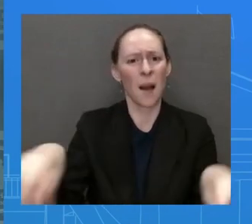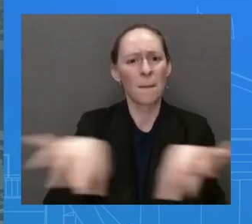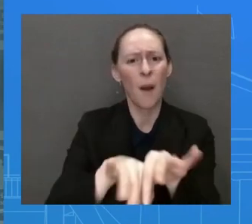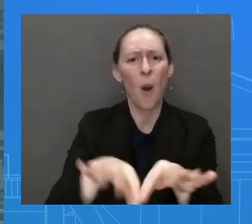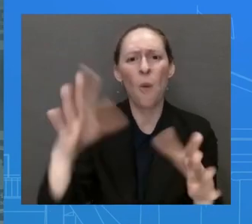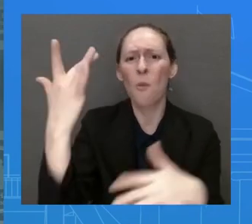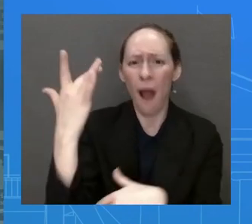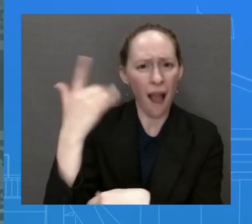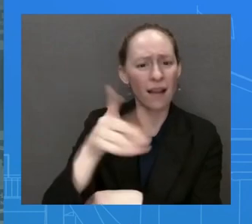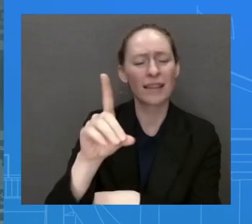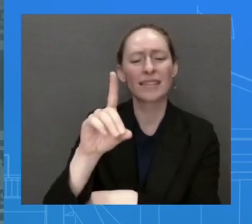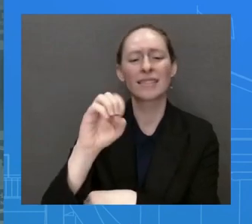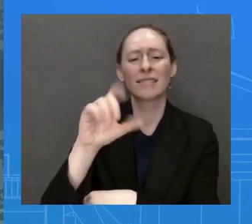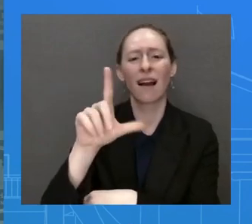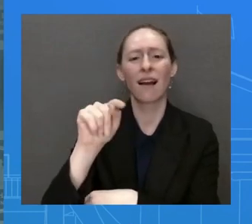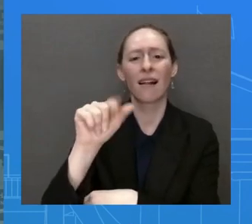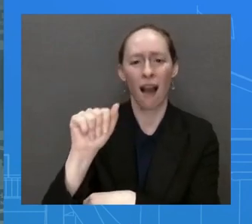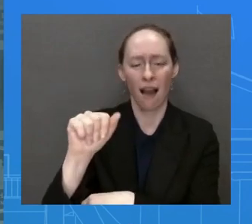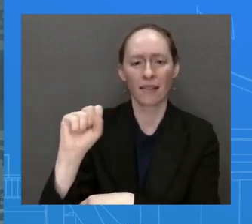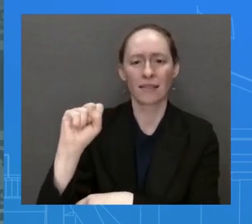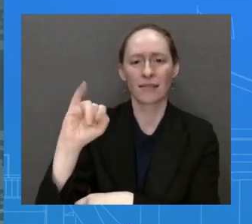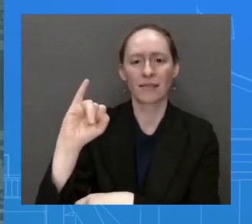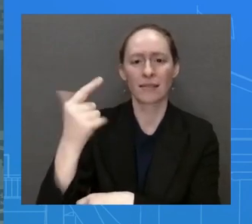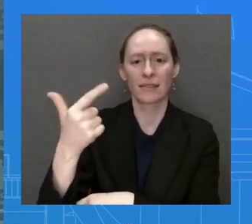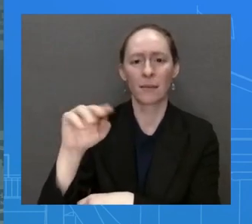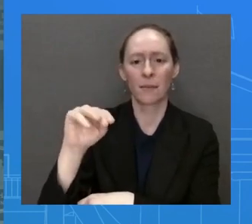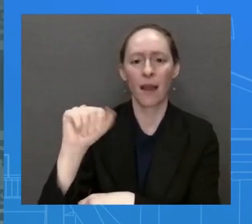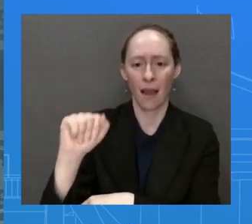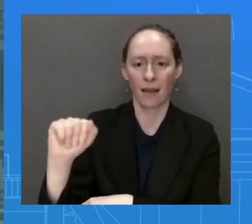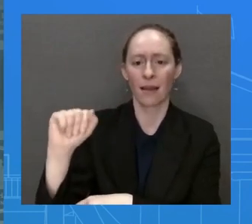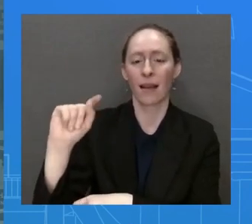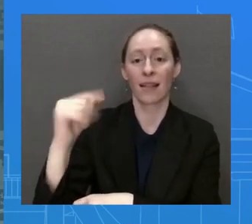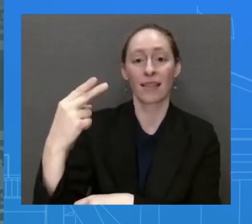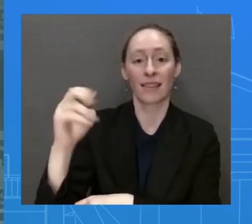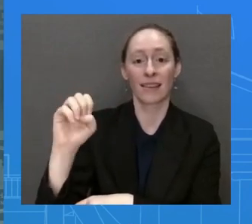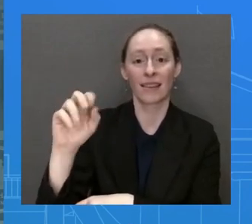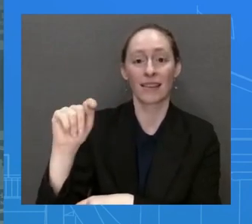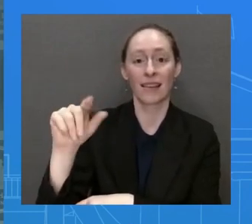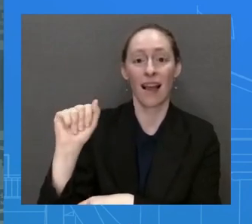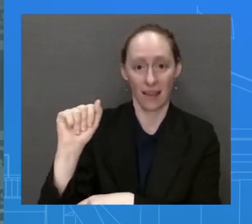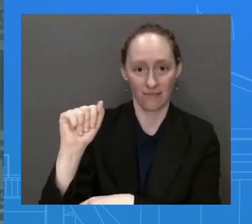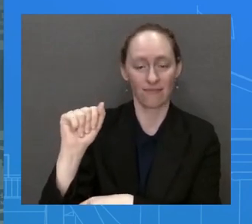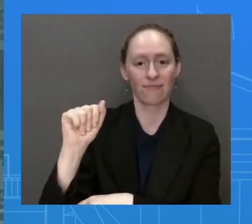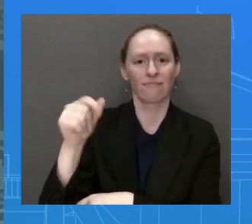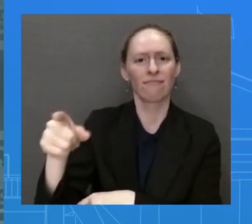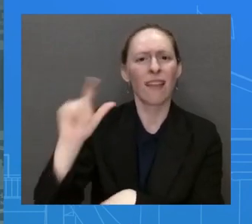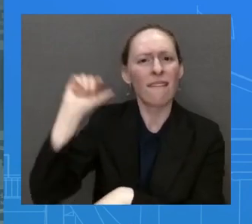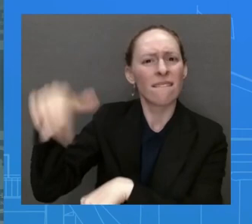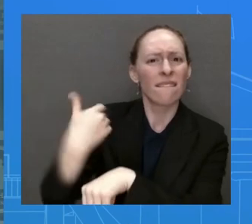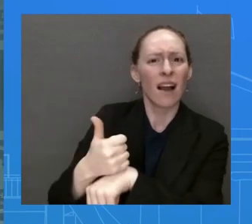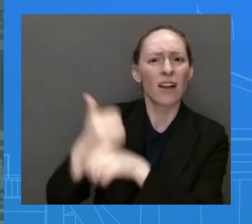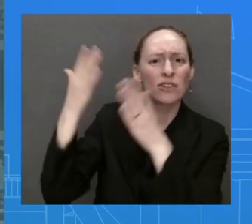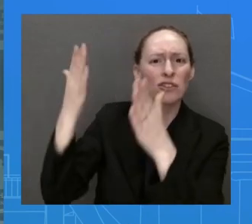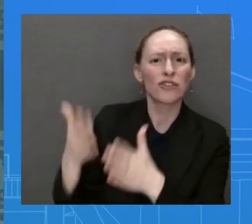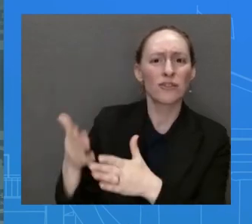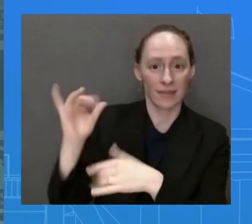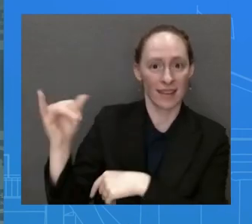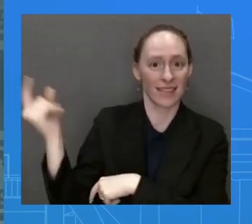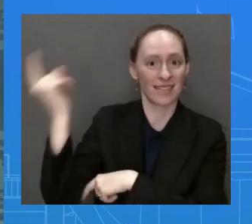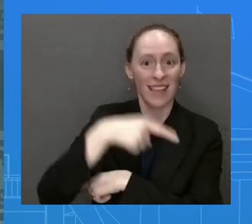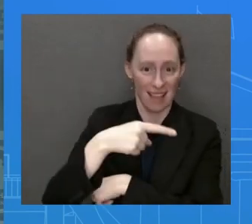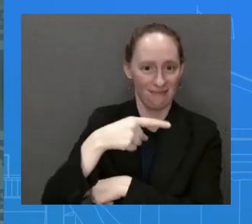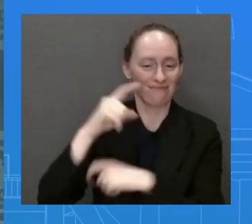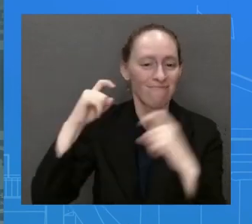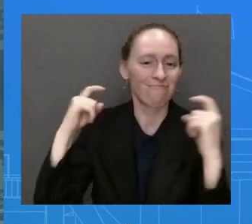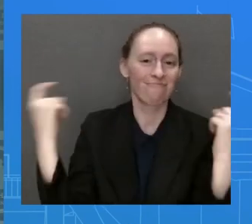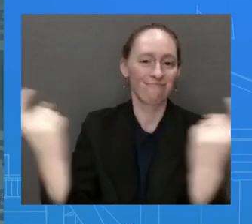Founders Day, our 110th Founders Day. So the president did a lovely video for the women of